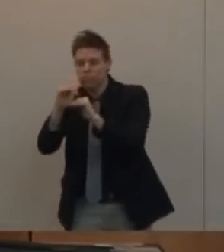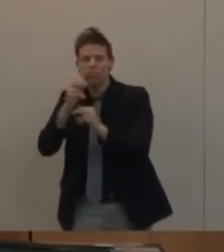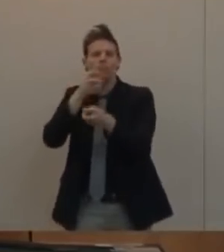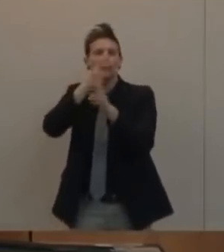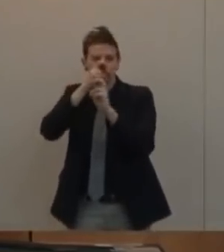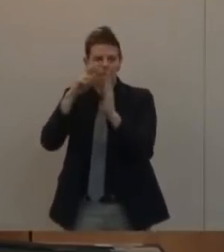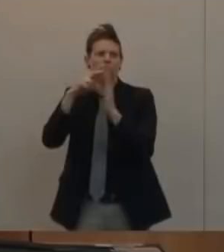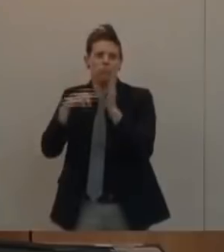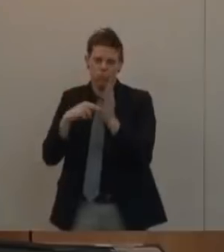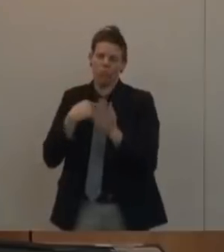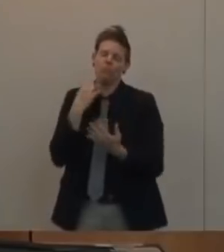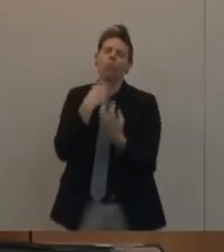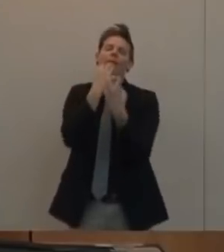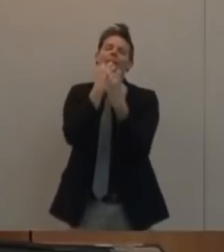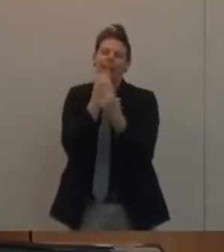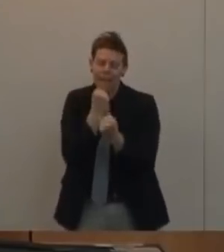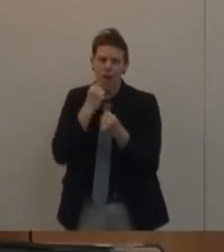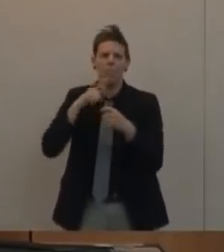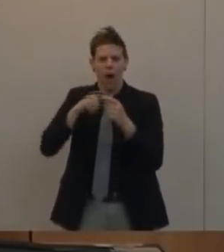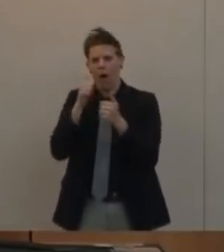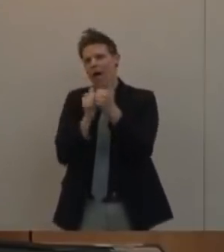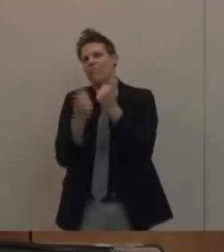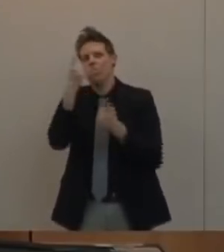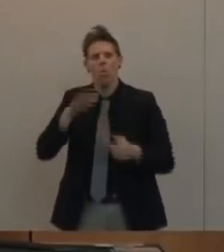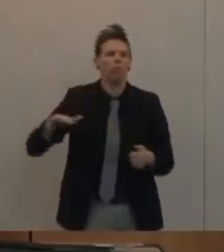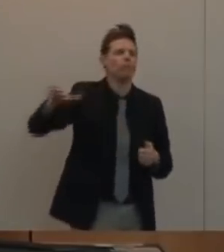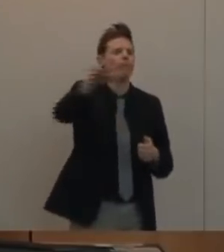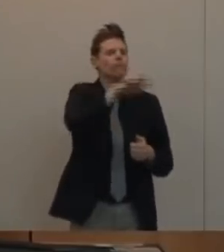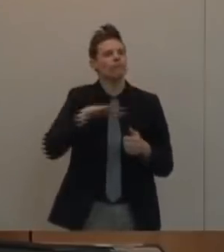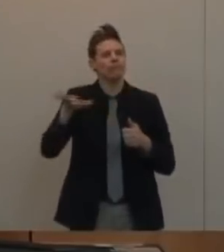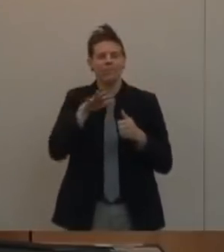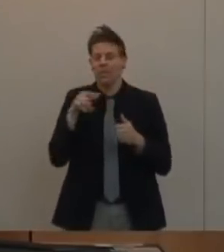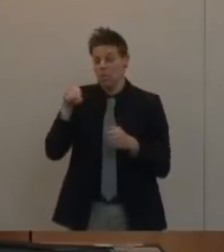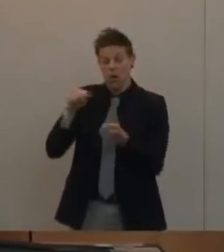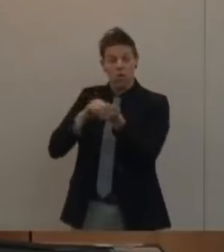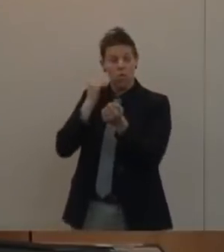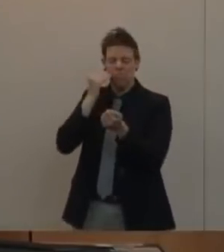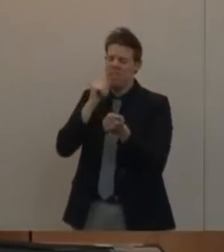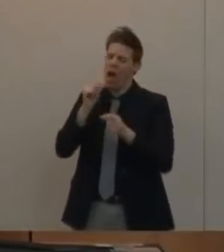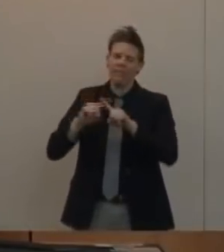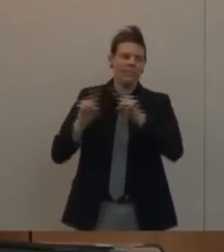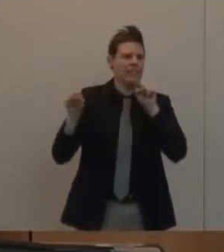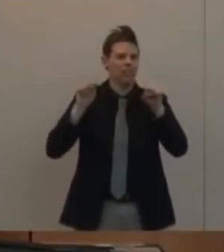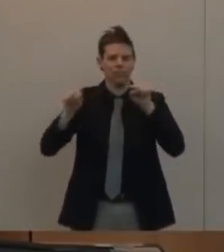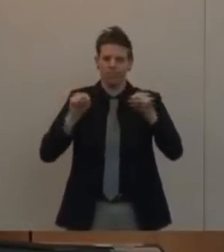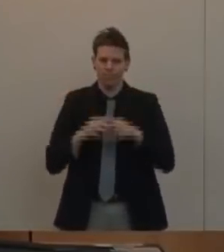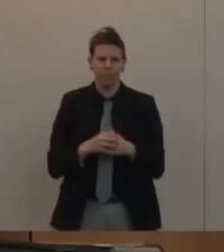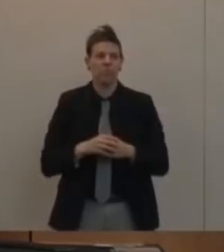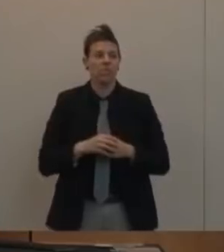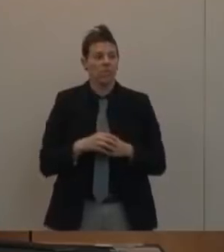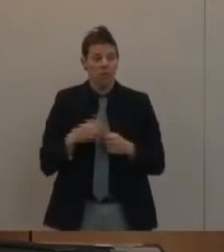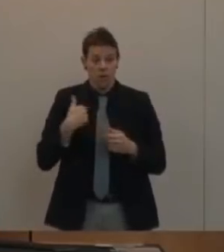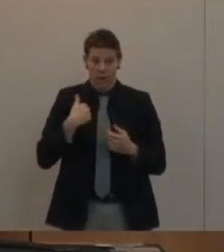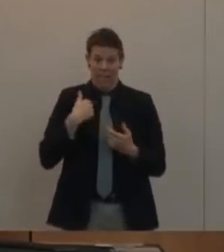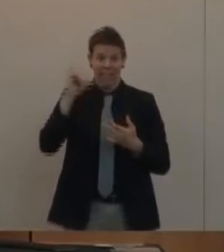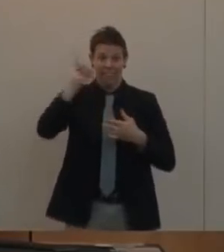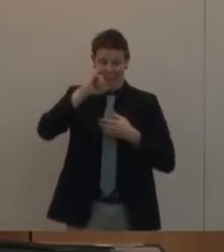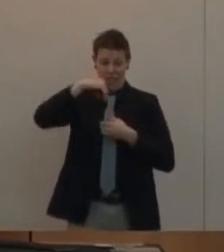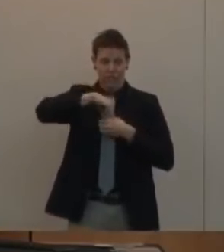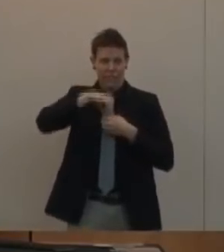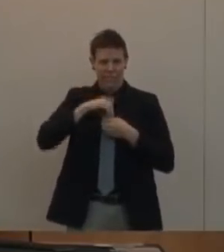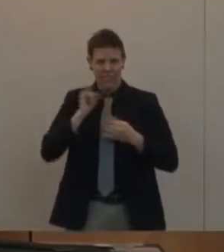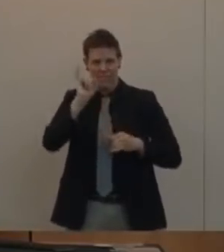around the country, and New Mexico is no different, than when we have an infection and we